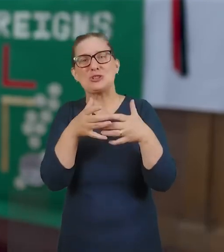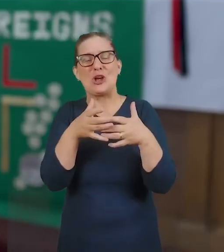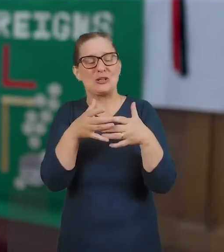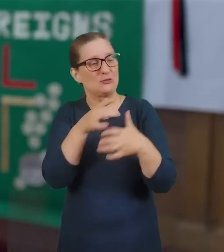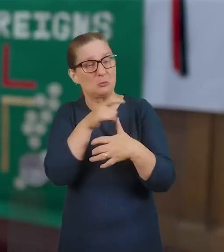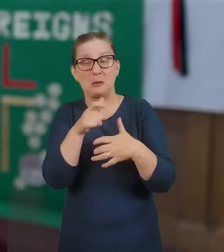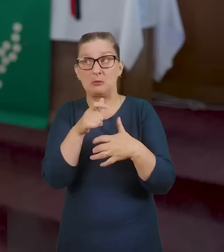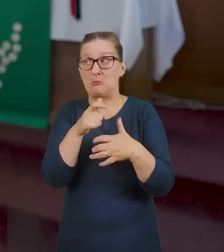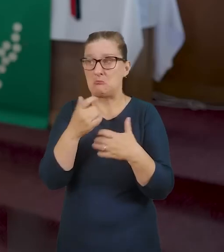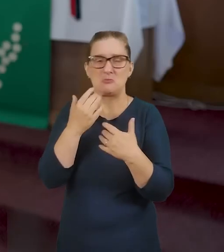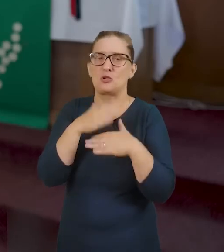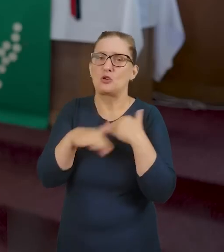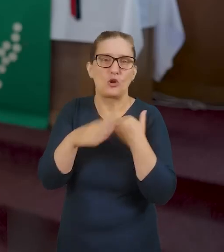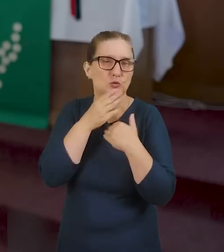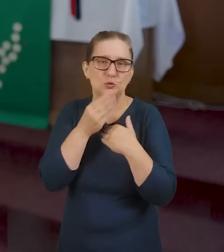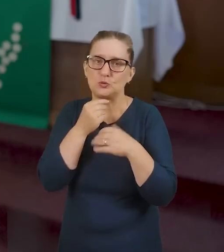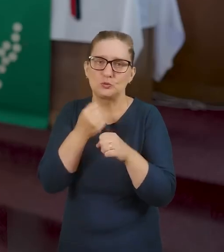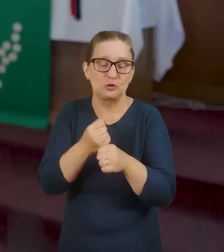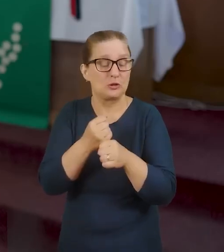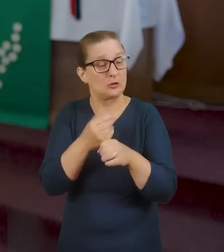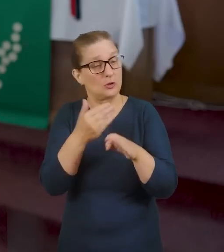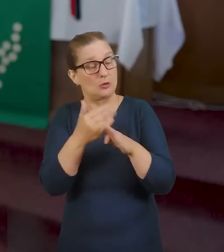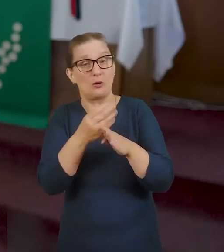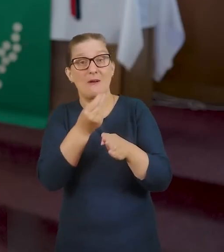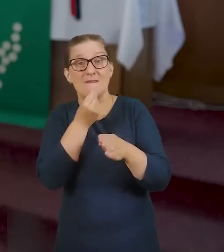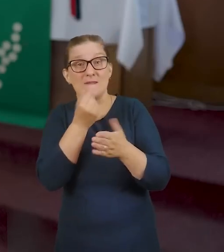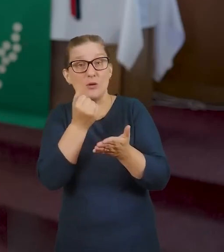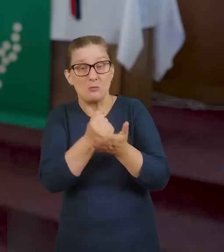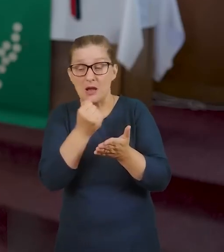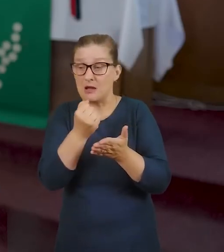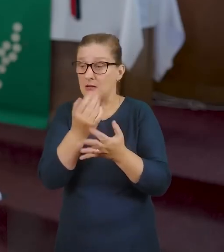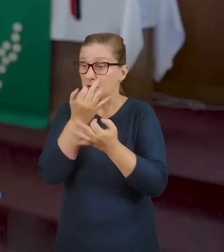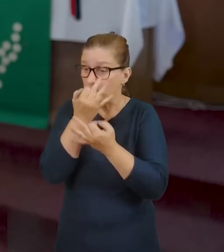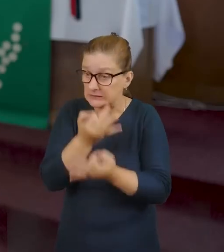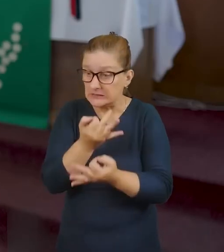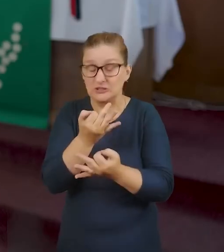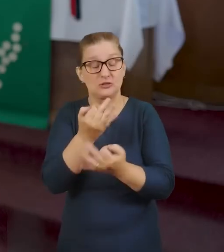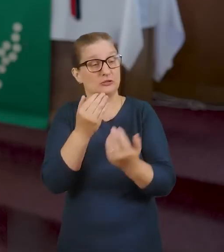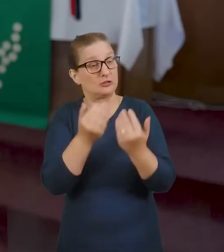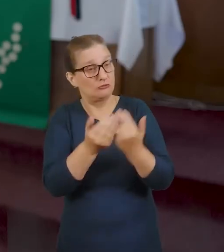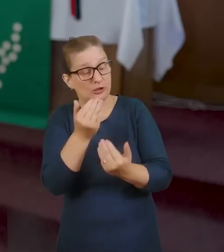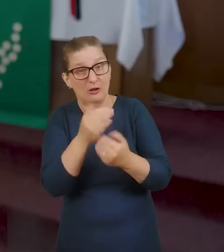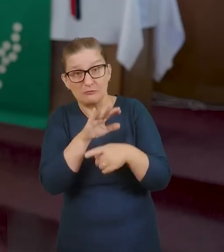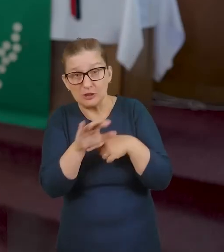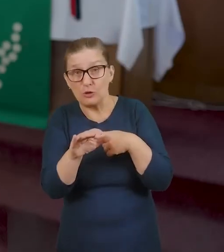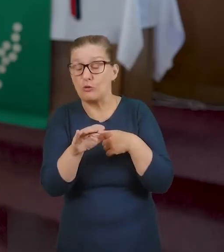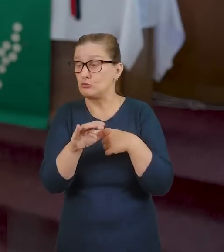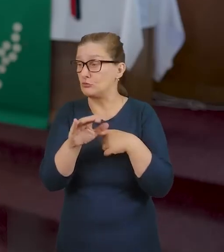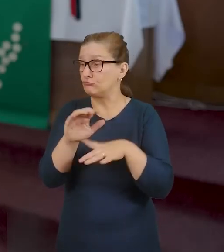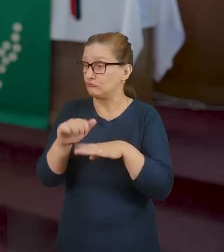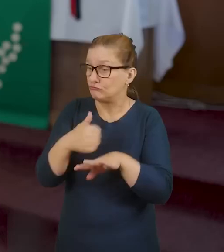the unchurched. Church Army centres of mission create food banks, work with people with addiction, start